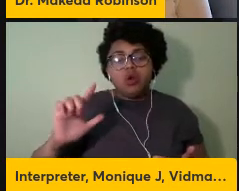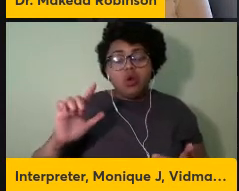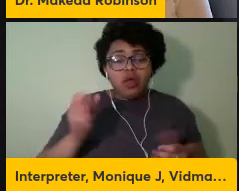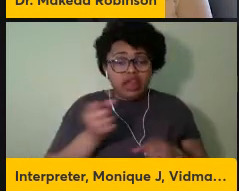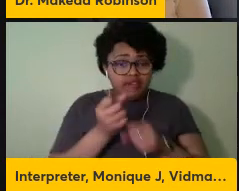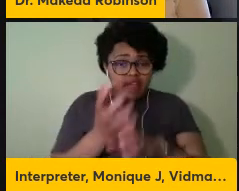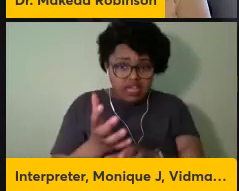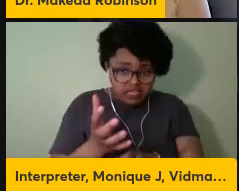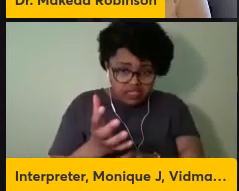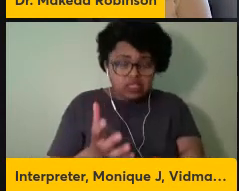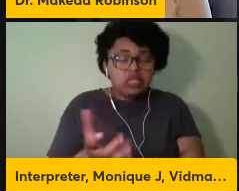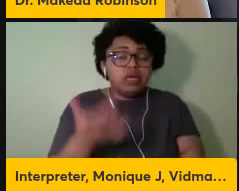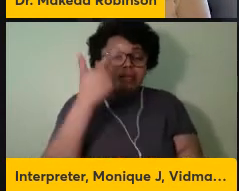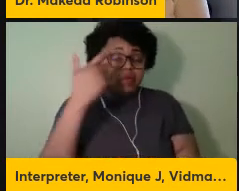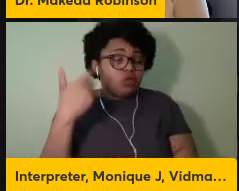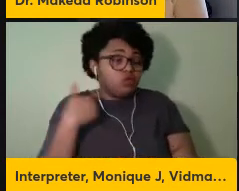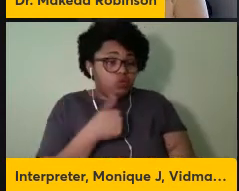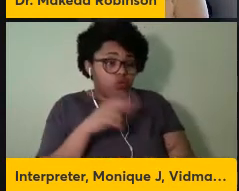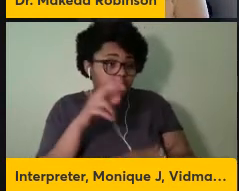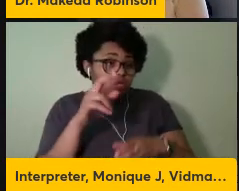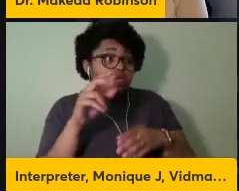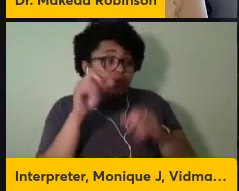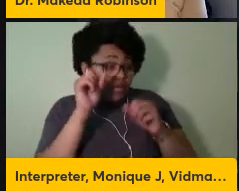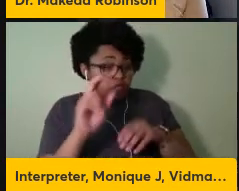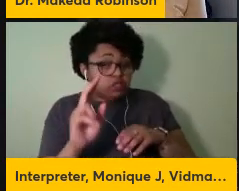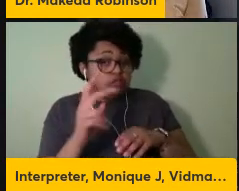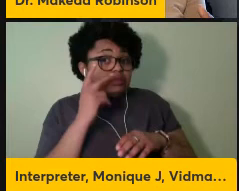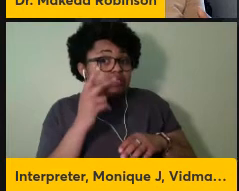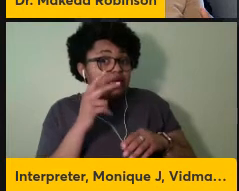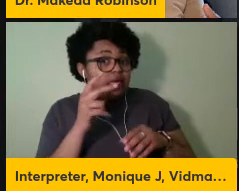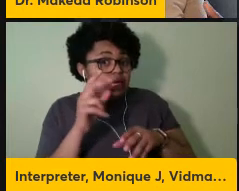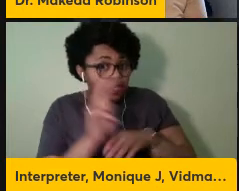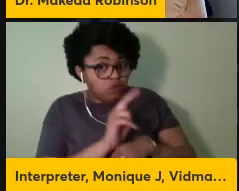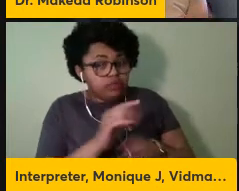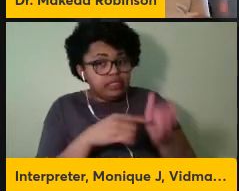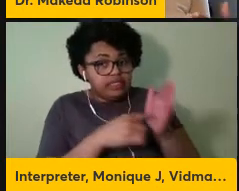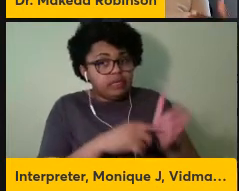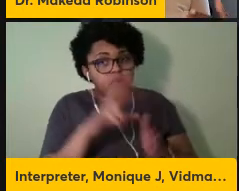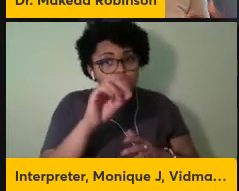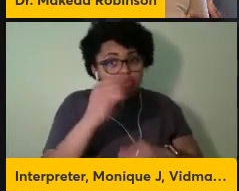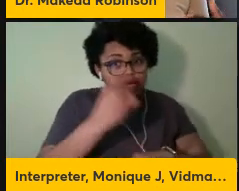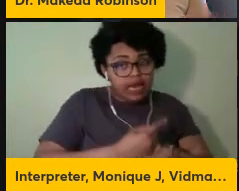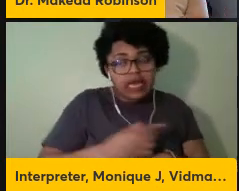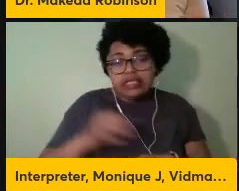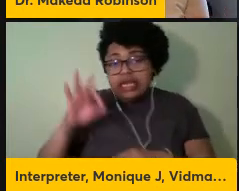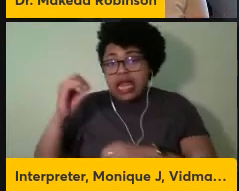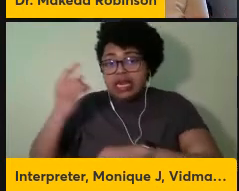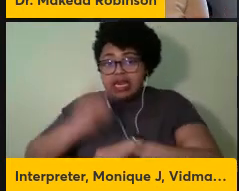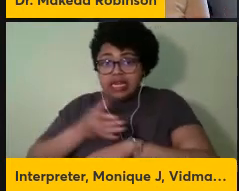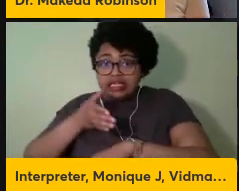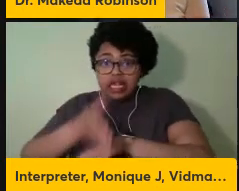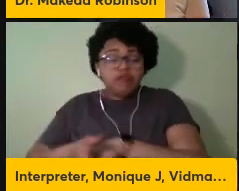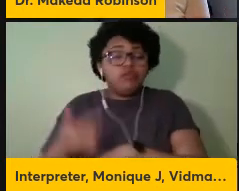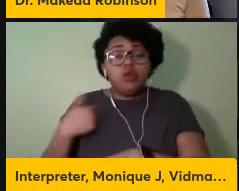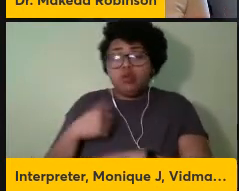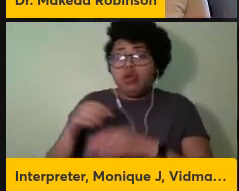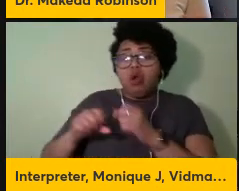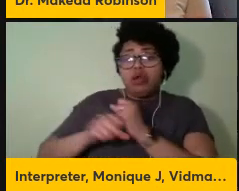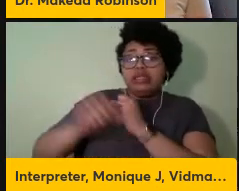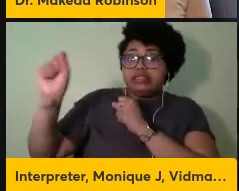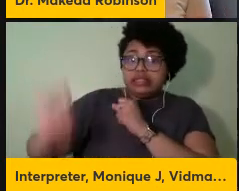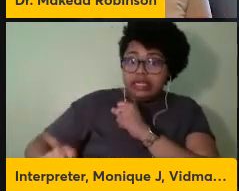both 30 days and 90 days after, and we're actually have some funding to extend that beyond 3